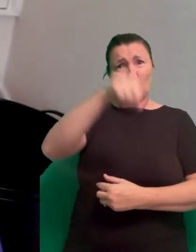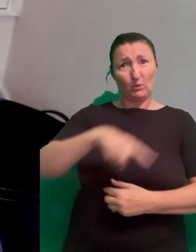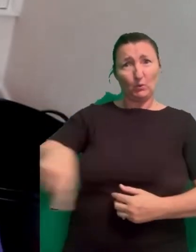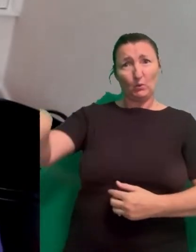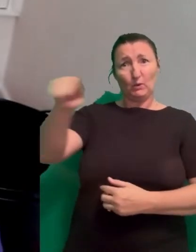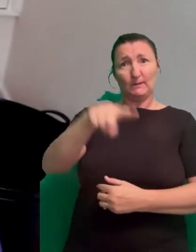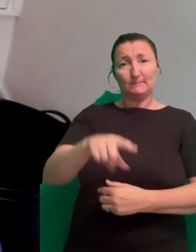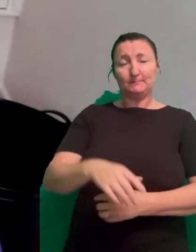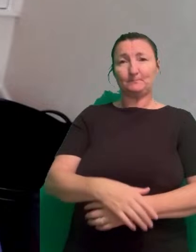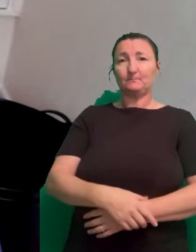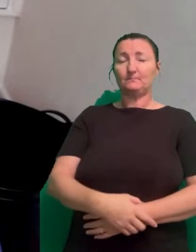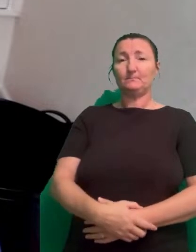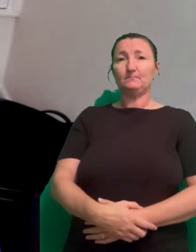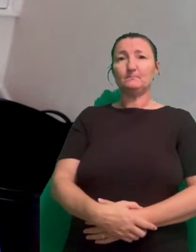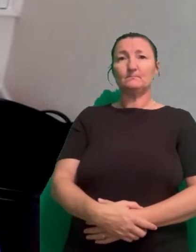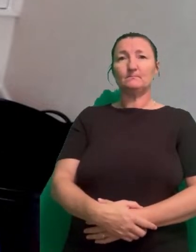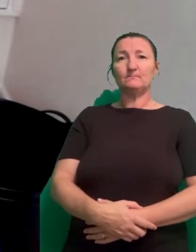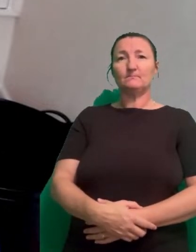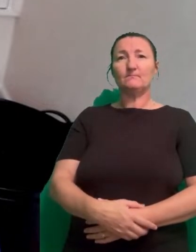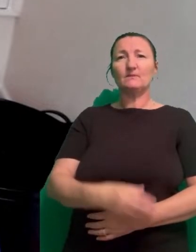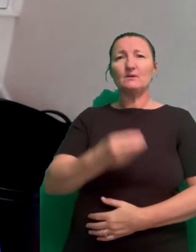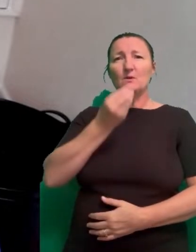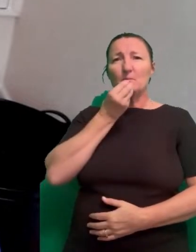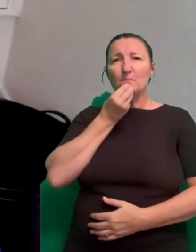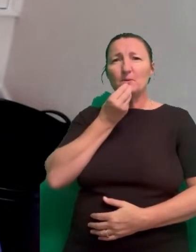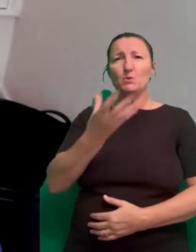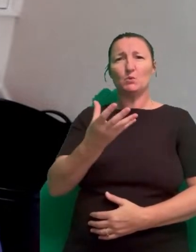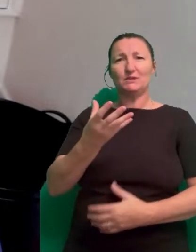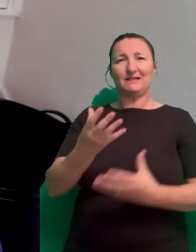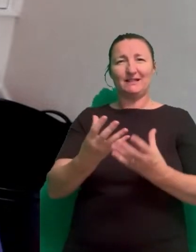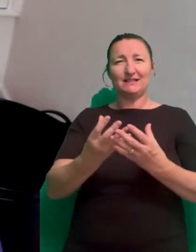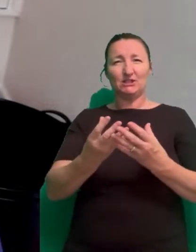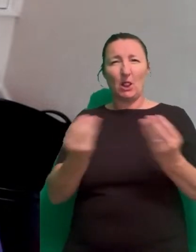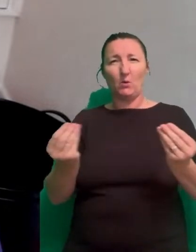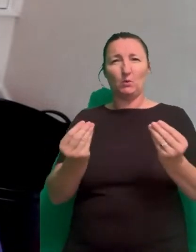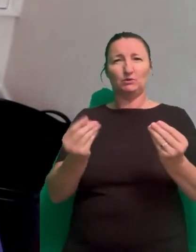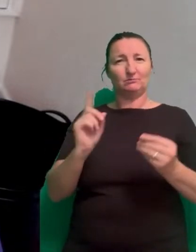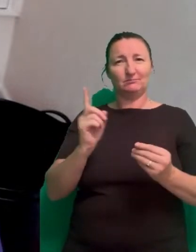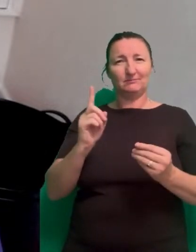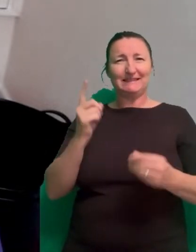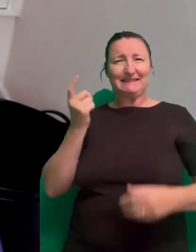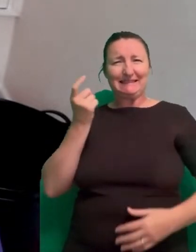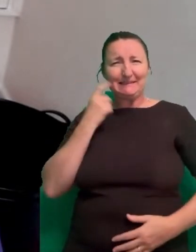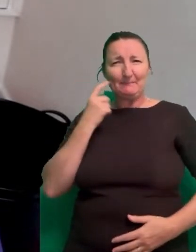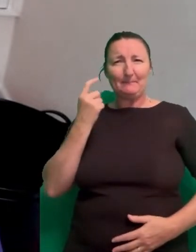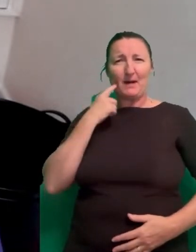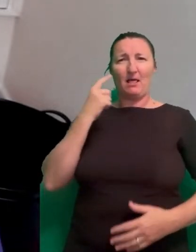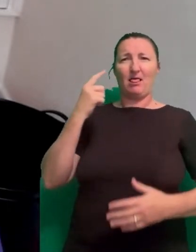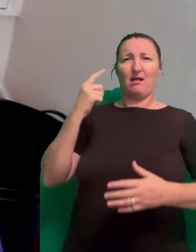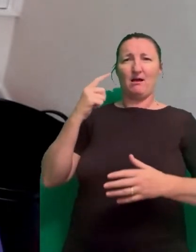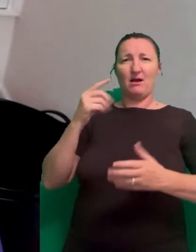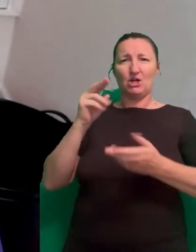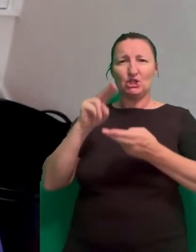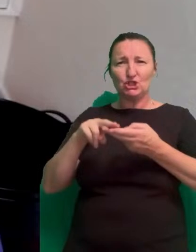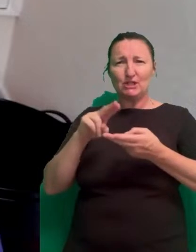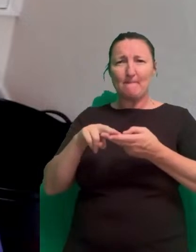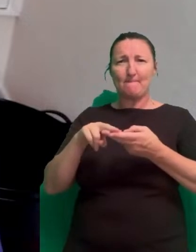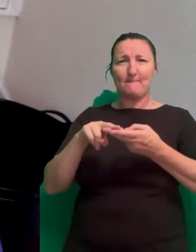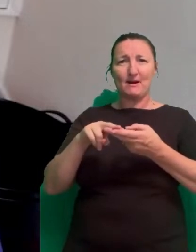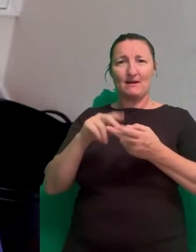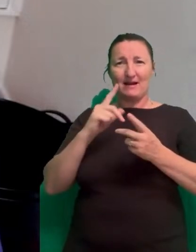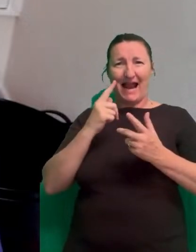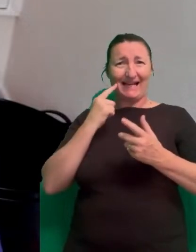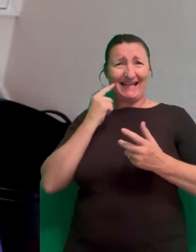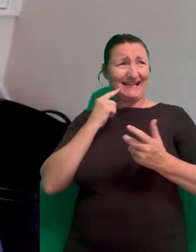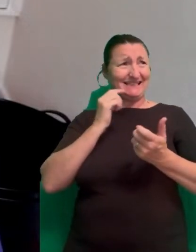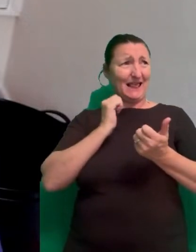world that is not always designed with you in mind. The beauty of these solutions is that they